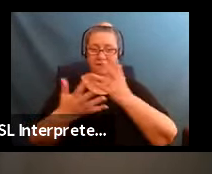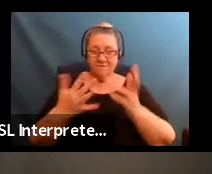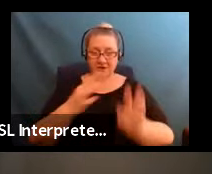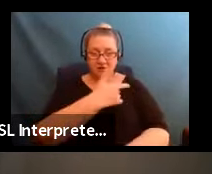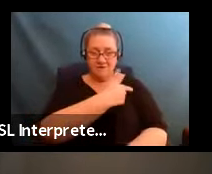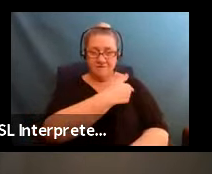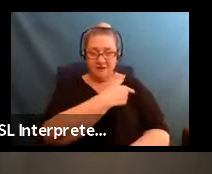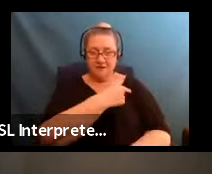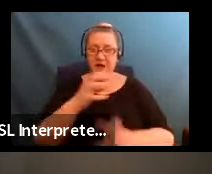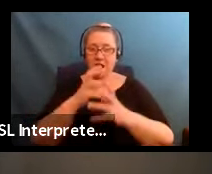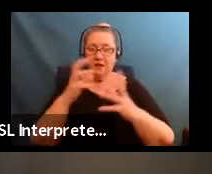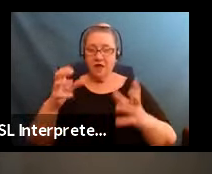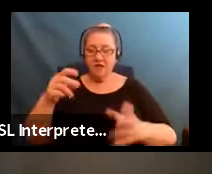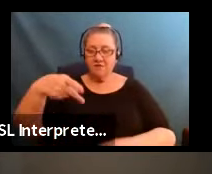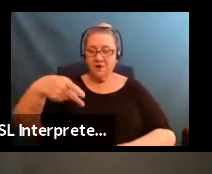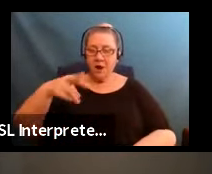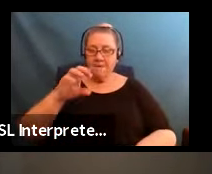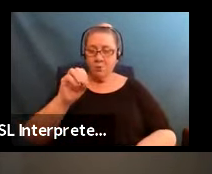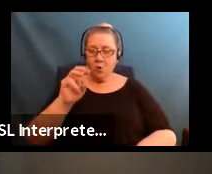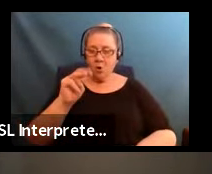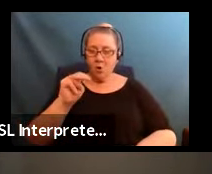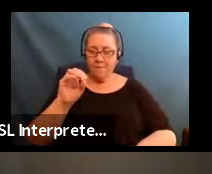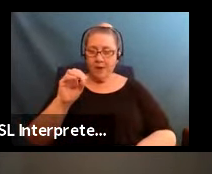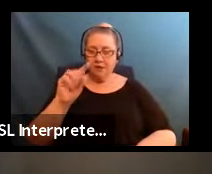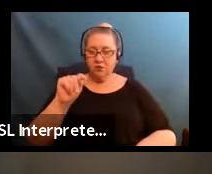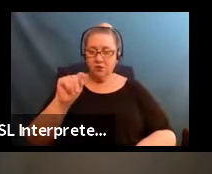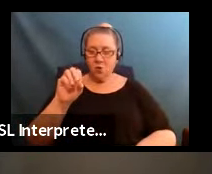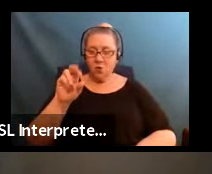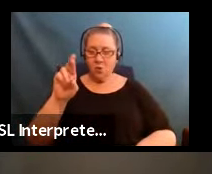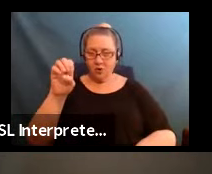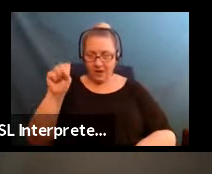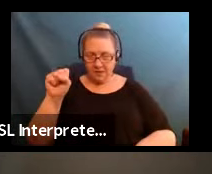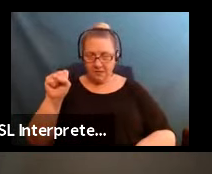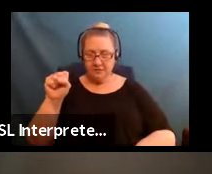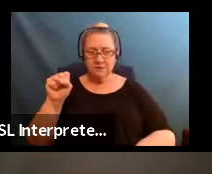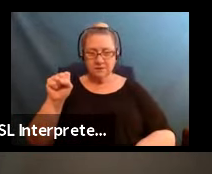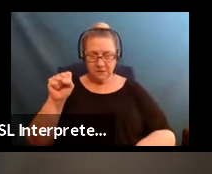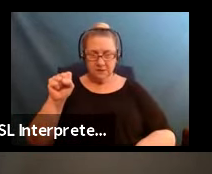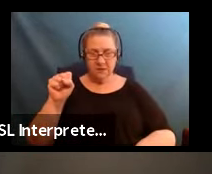the promotoras that we work with. In Tulare, they're doing that, in some in